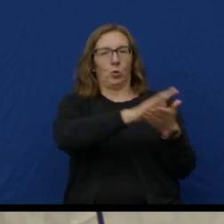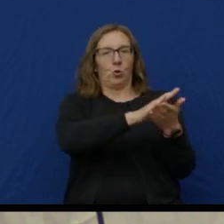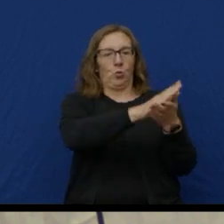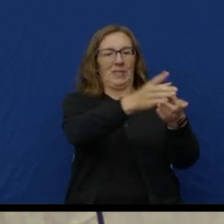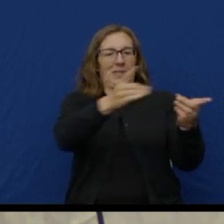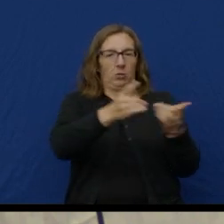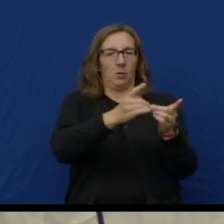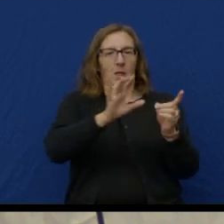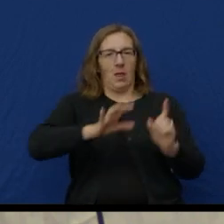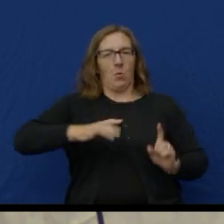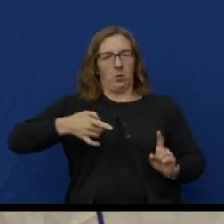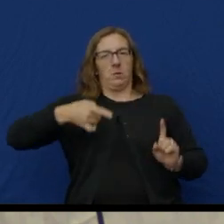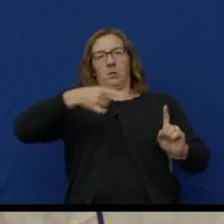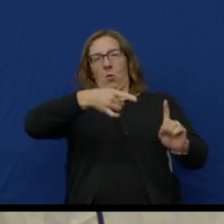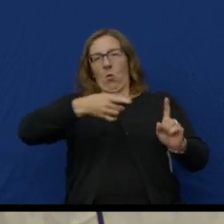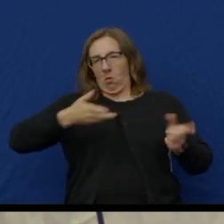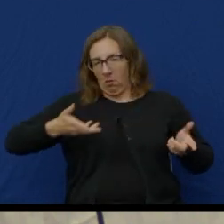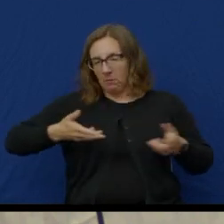of this